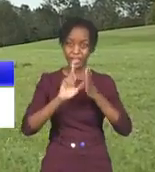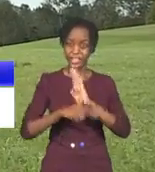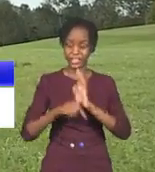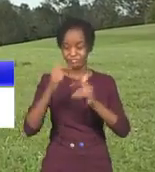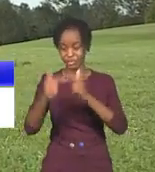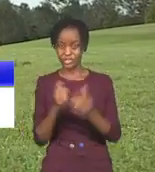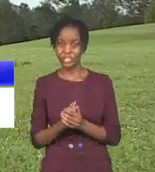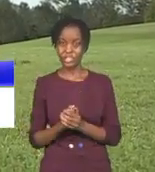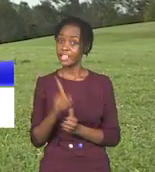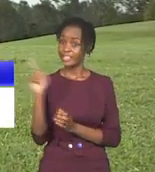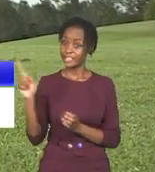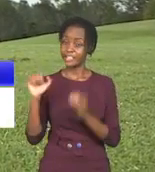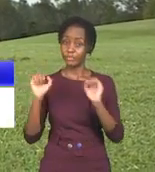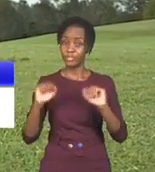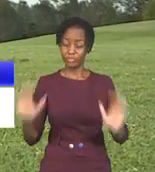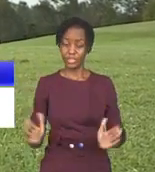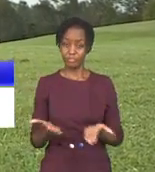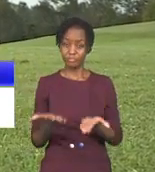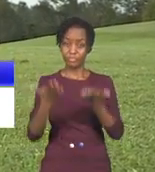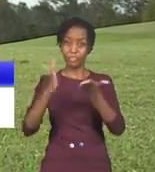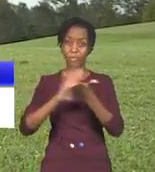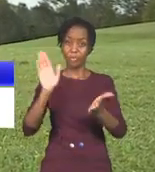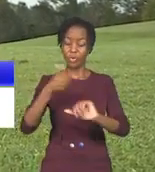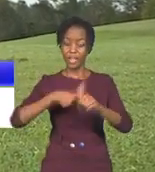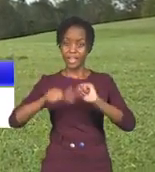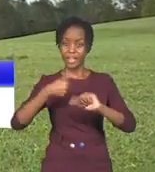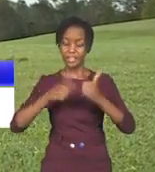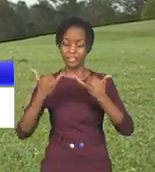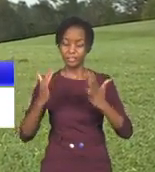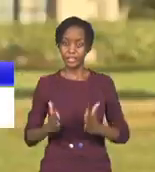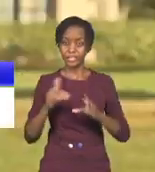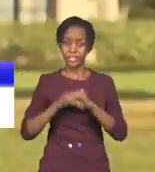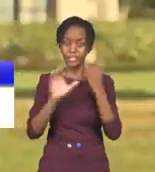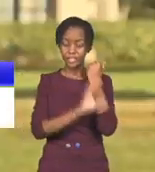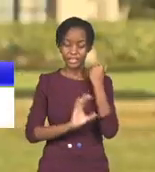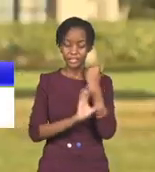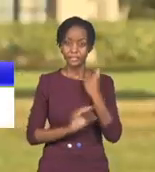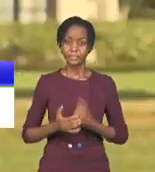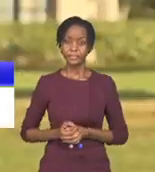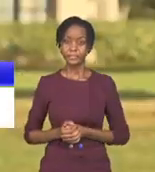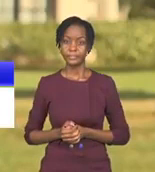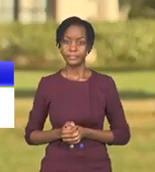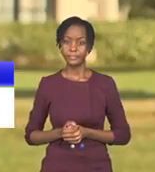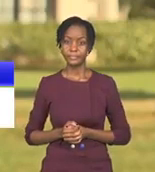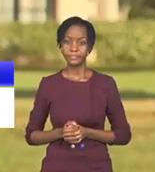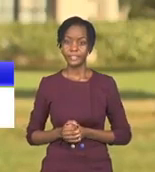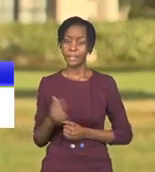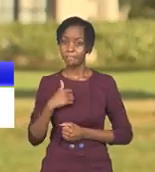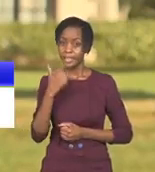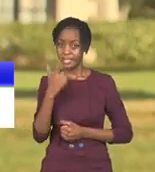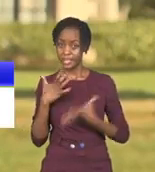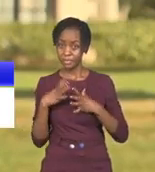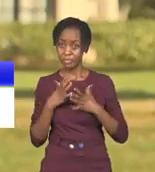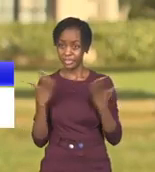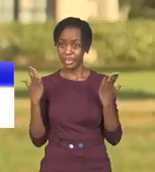insisting that this could potentially increase the number of active players in the country. And what I'd like to tell guys